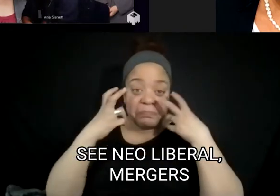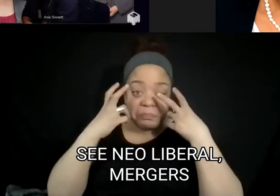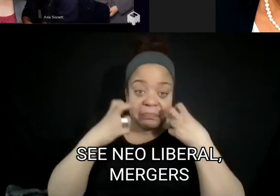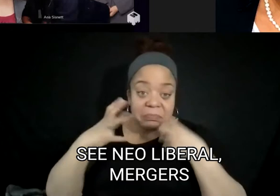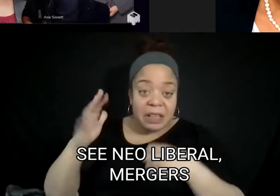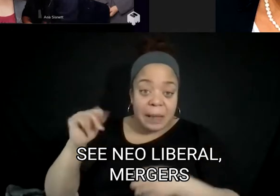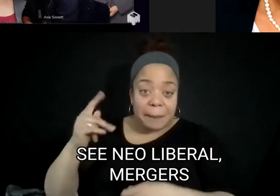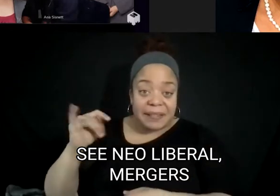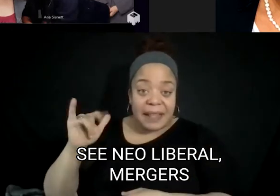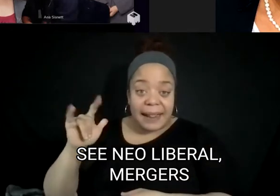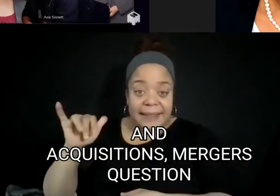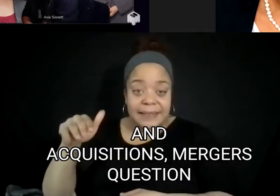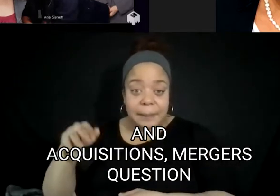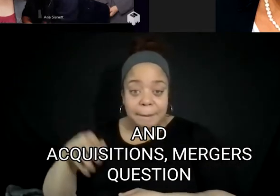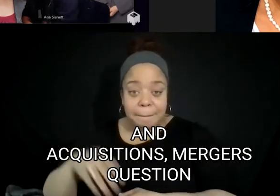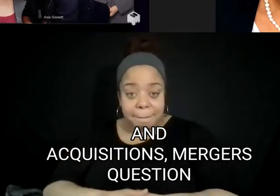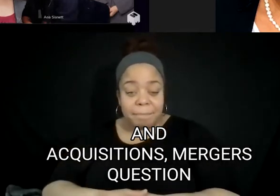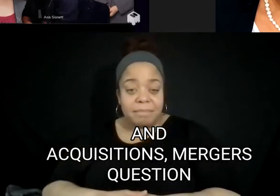Capitalism, yeah.